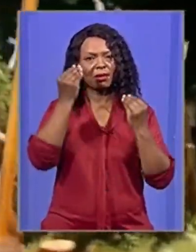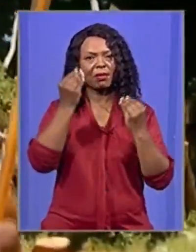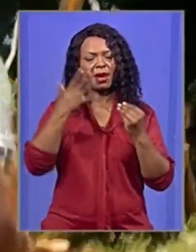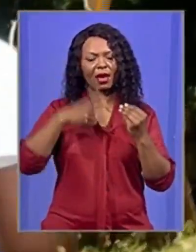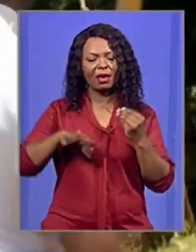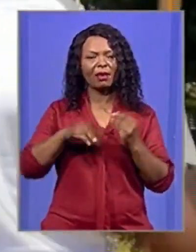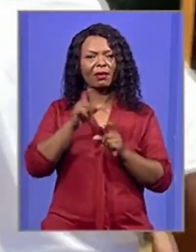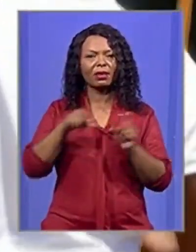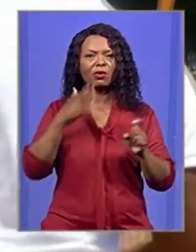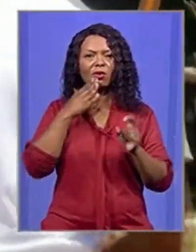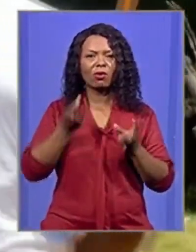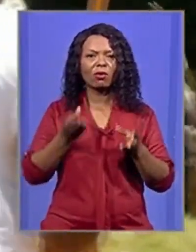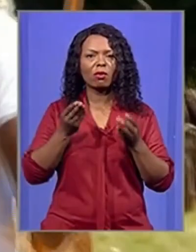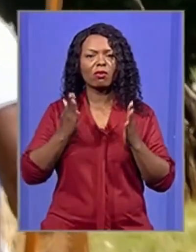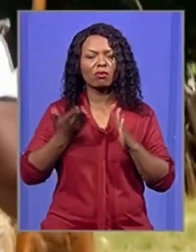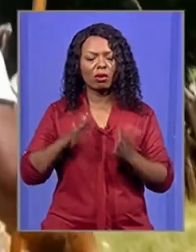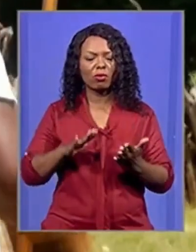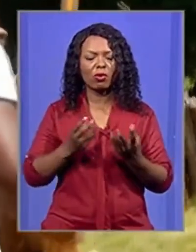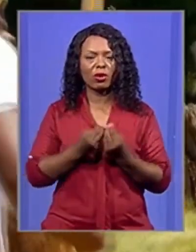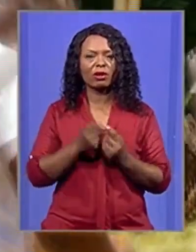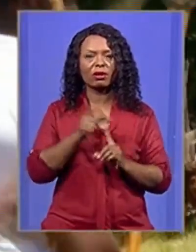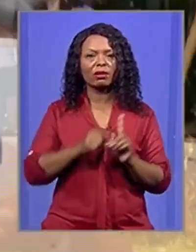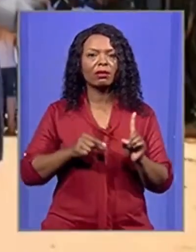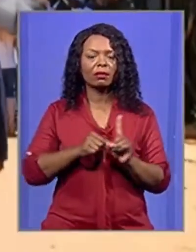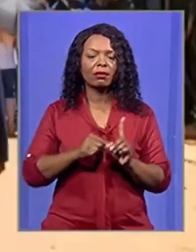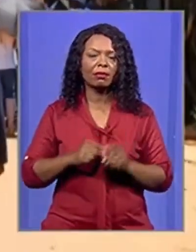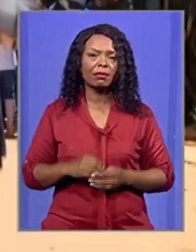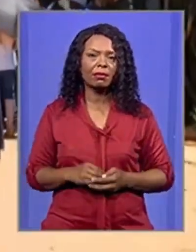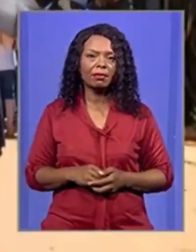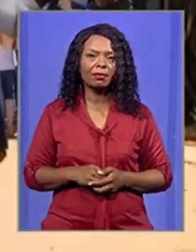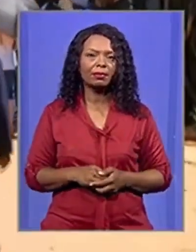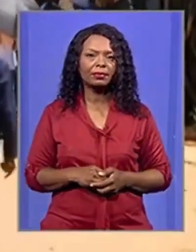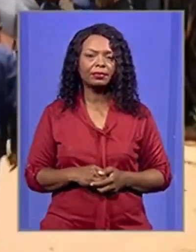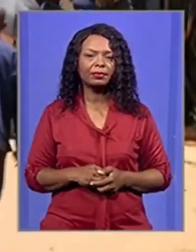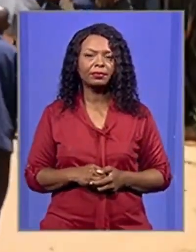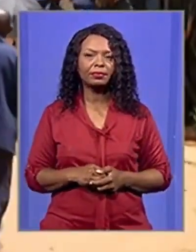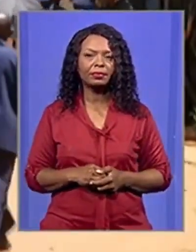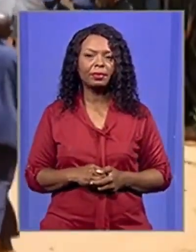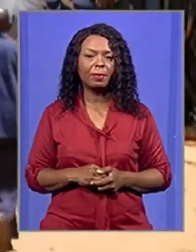bolailwego le Mampuru. Nna ke Mahlatse Phalading, ditabeng tša SABC Mamone.